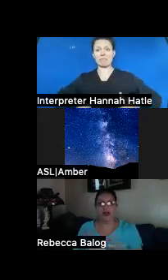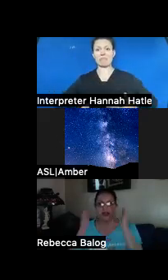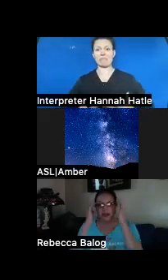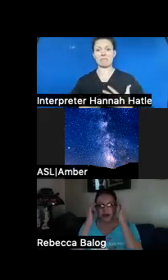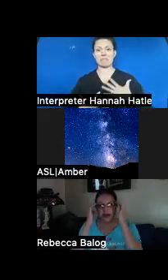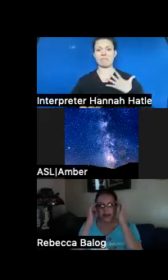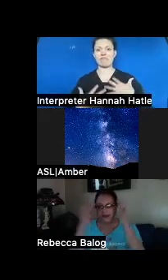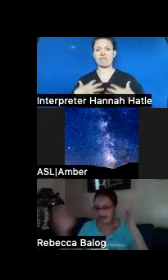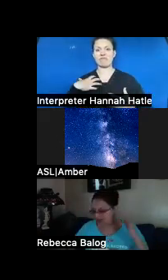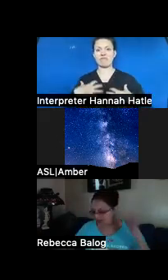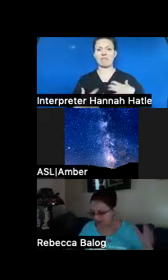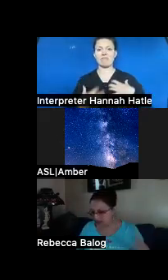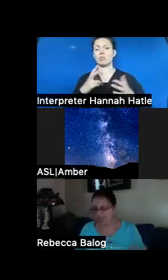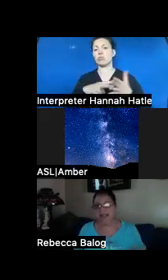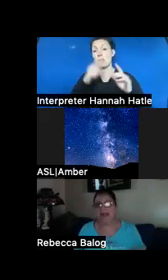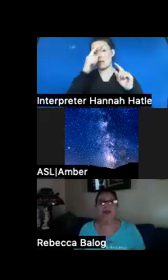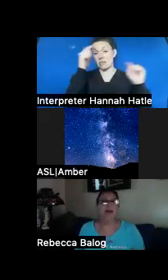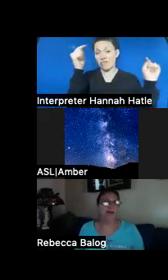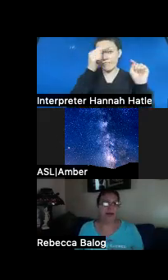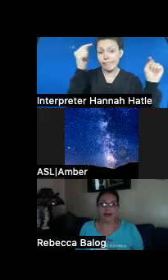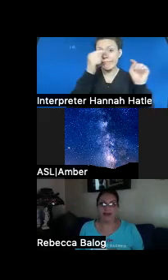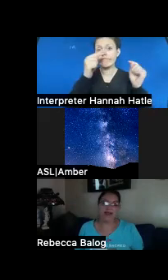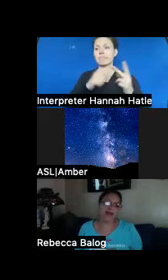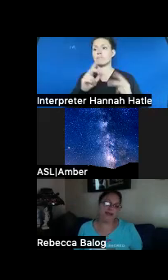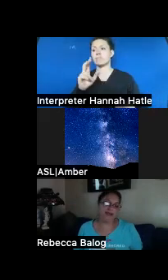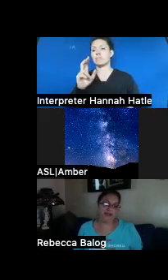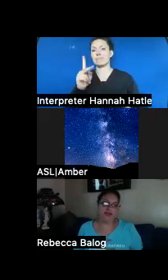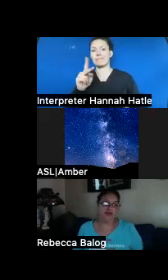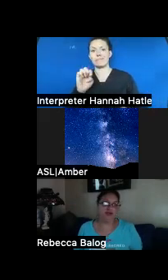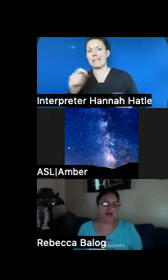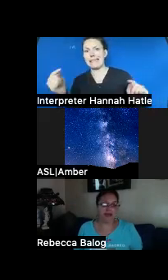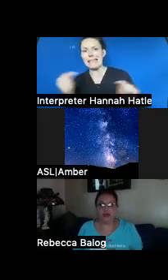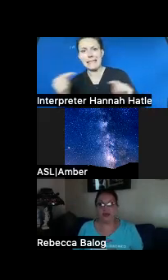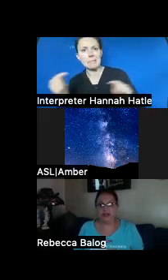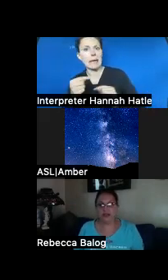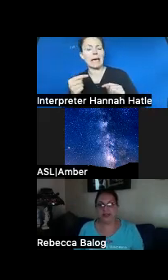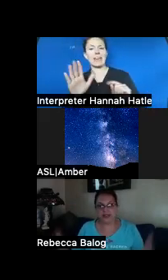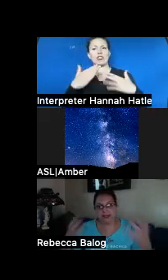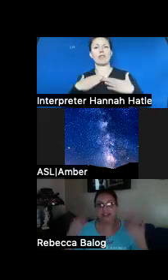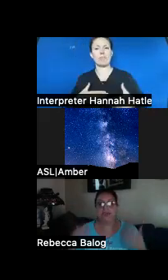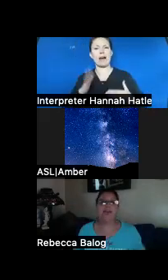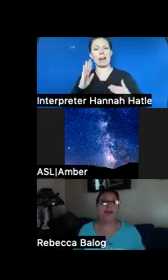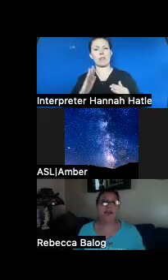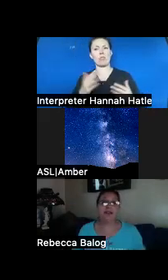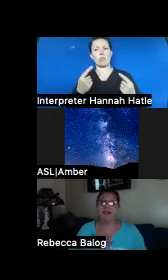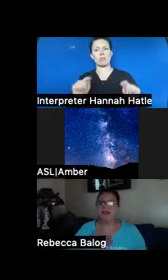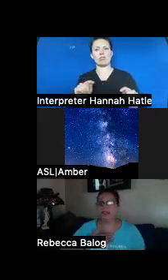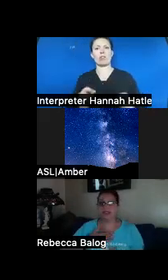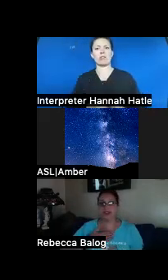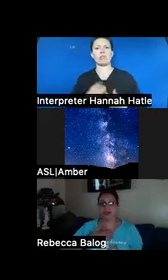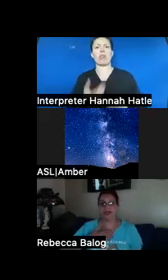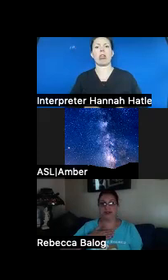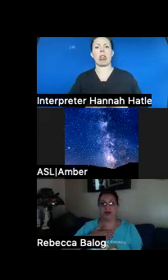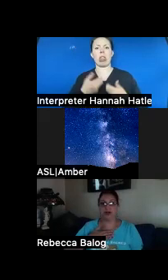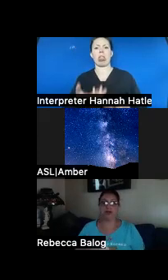or chronic migraines, our knee. Outside of the physical actual injuries, it can just manifest. Sometimes